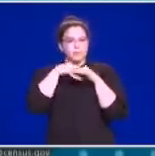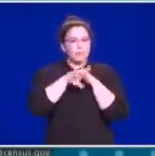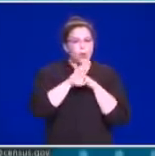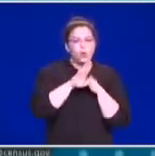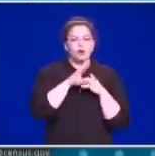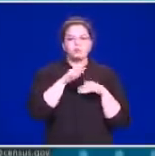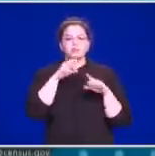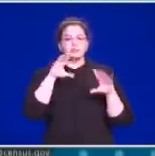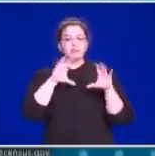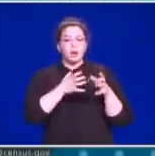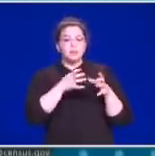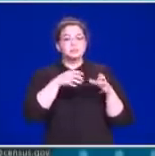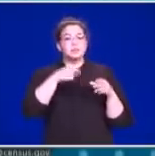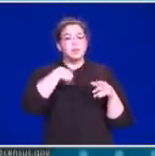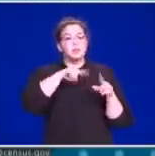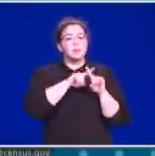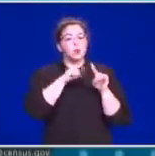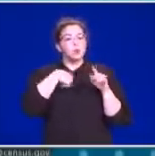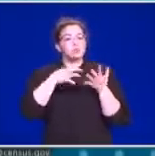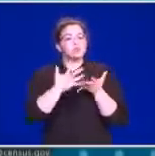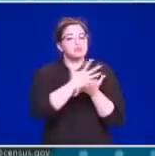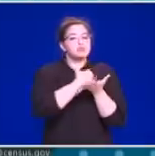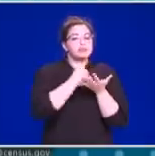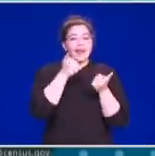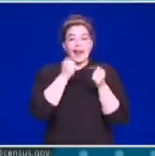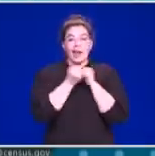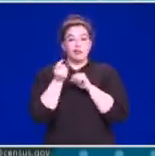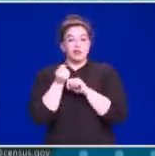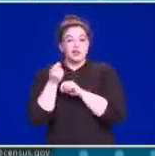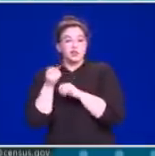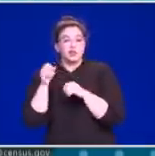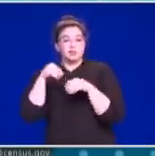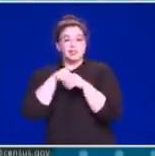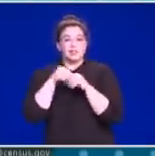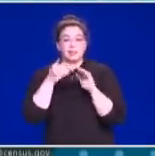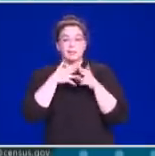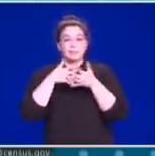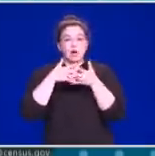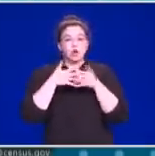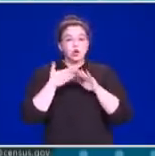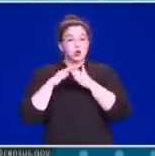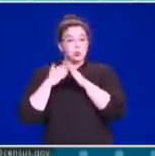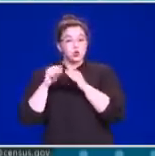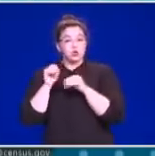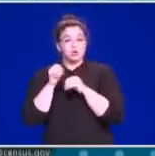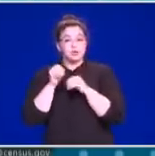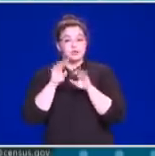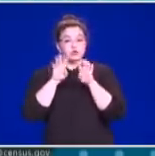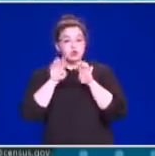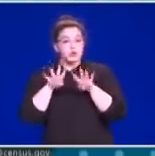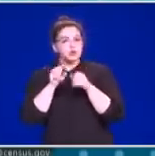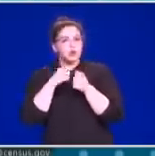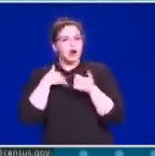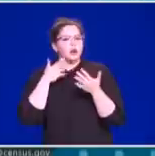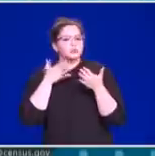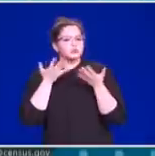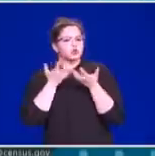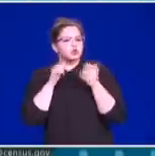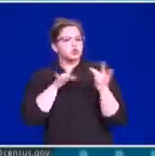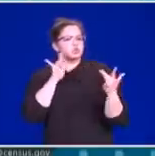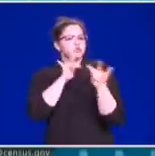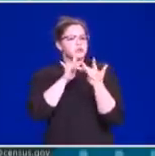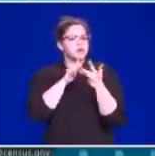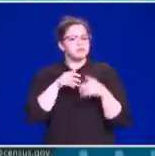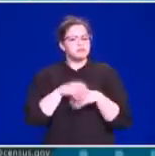nativity, those data are collected and processed and tabulated every year in our American Community Survey. So I encourage you to reach out to our Public Information Office to get some